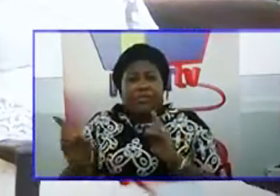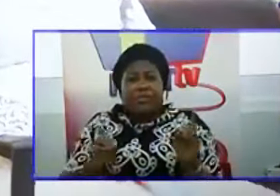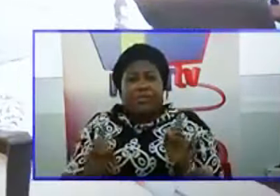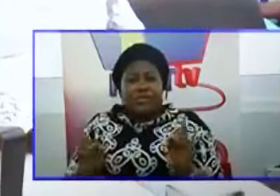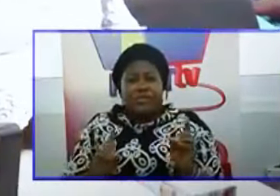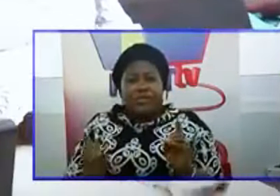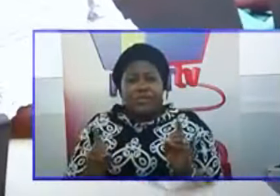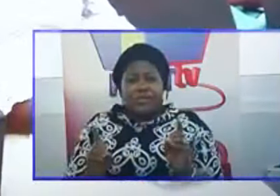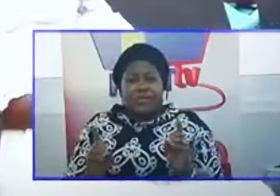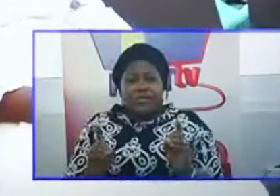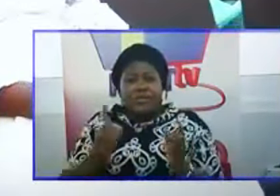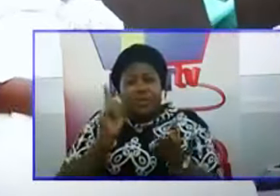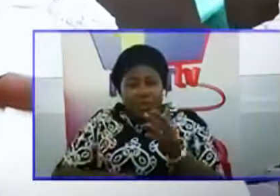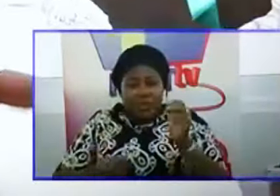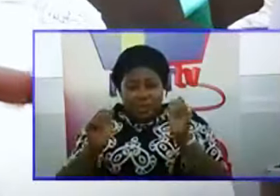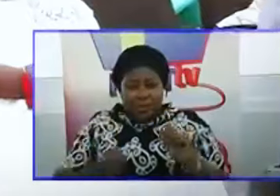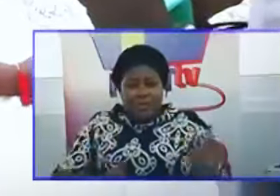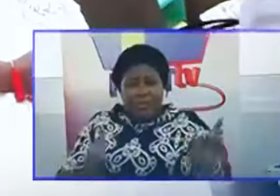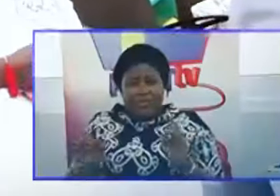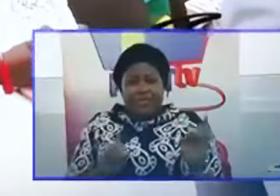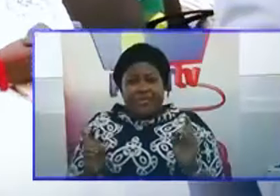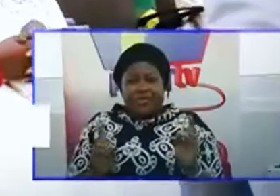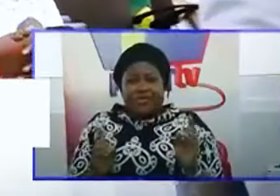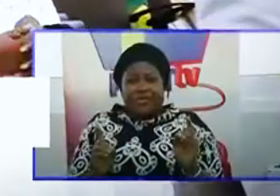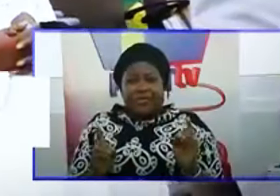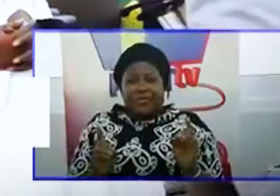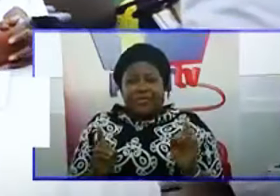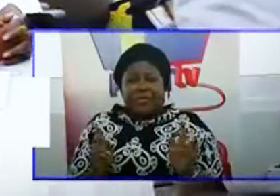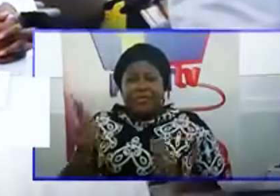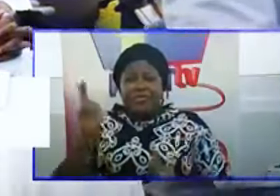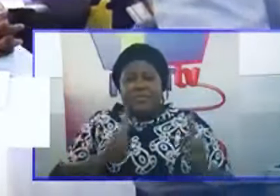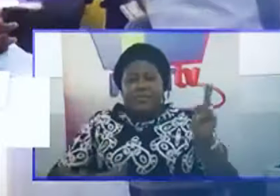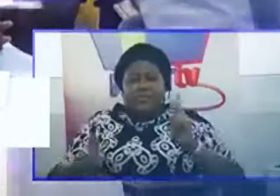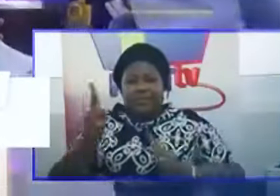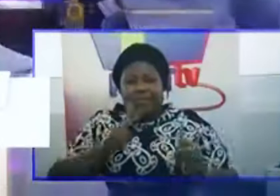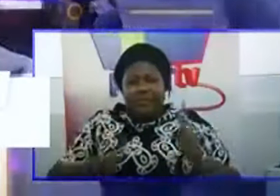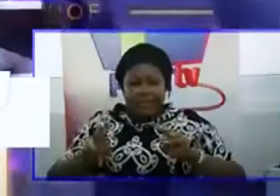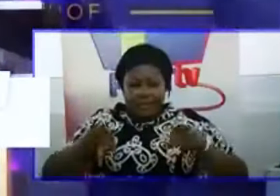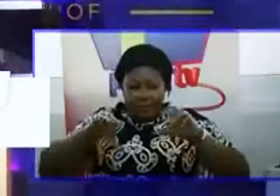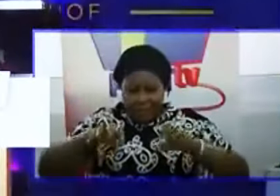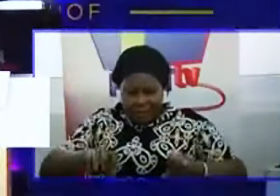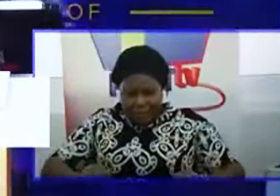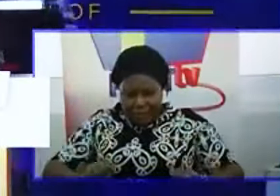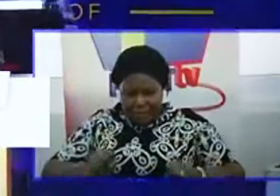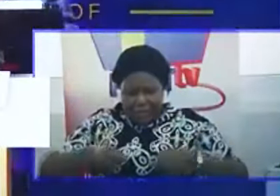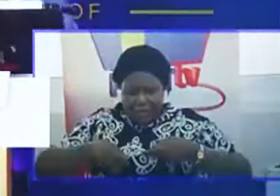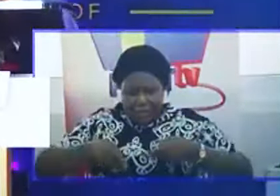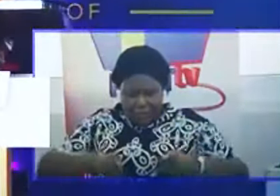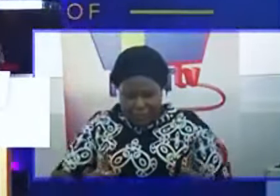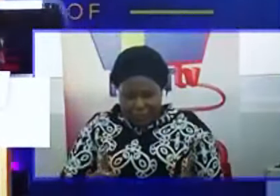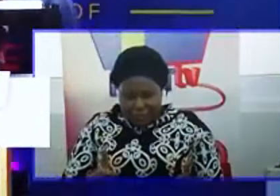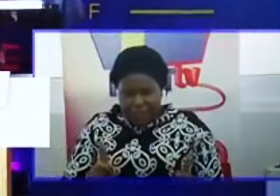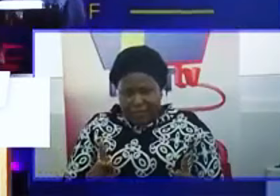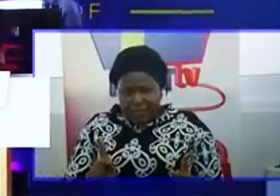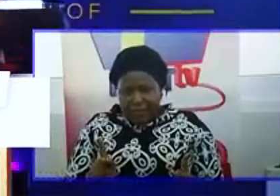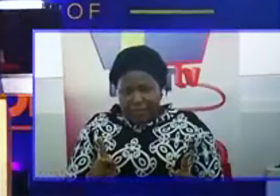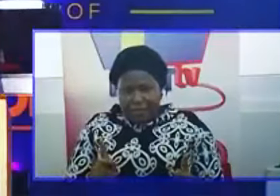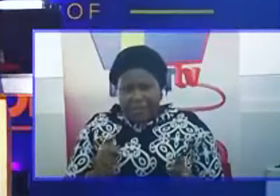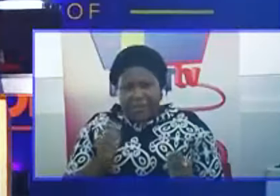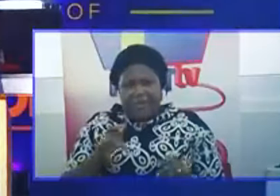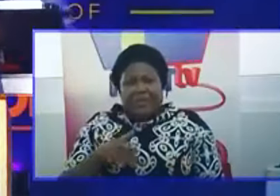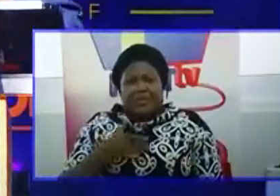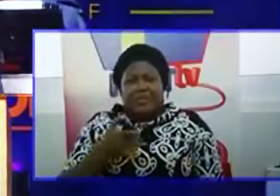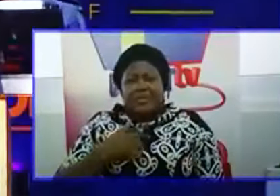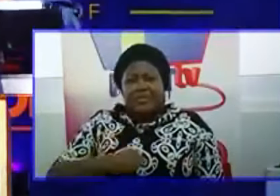for? Now, people who have seized the opportunity and done well, they bow with